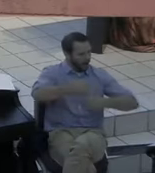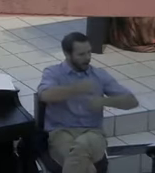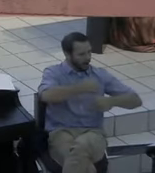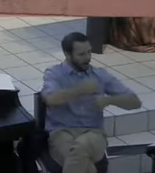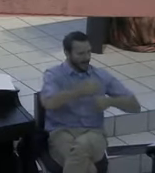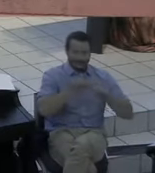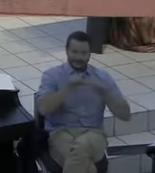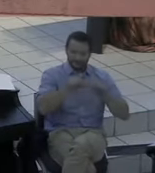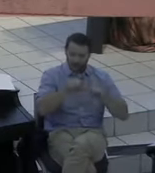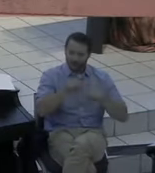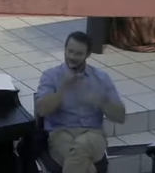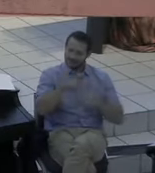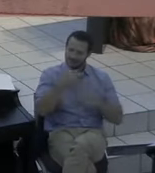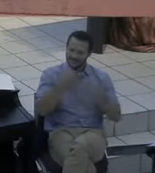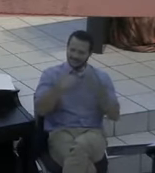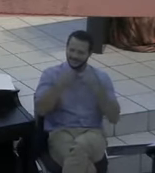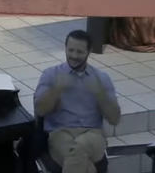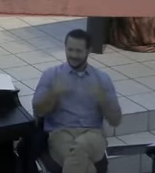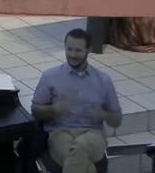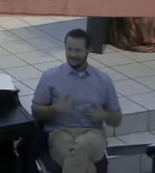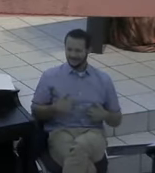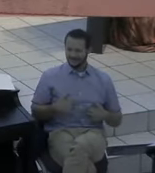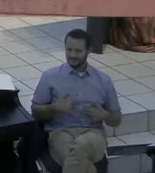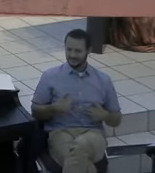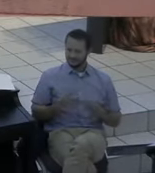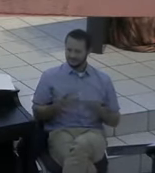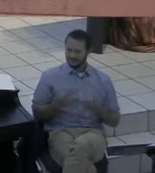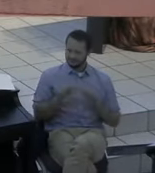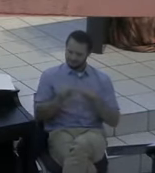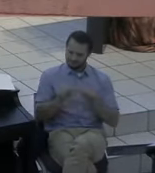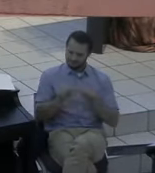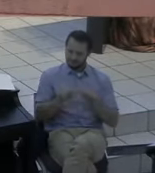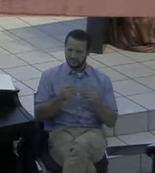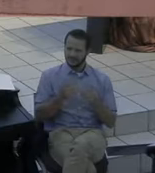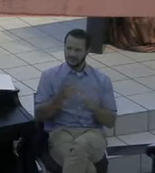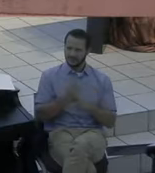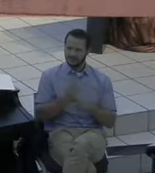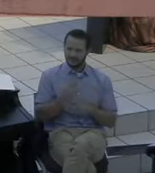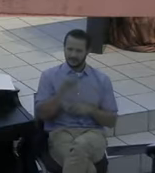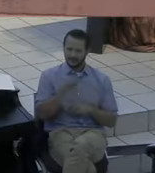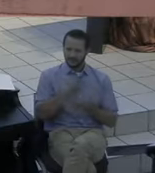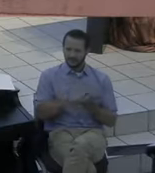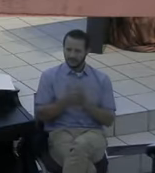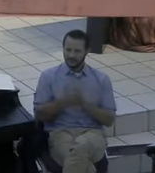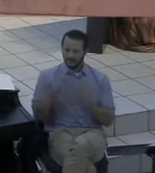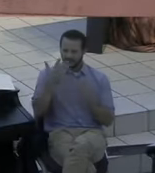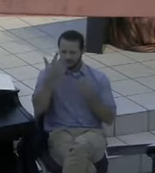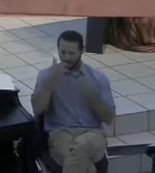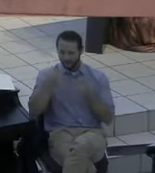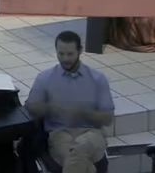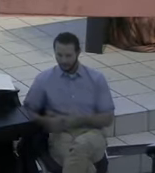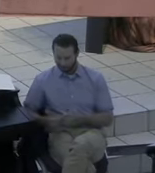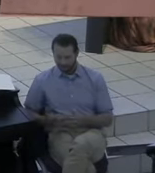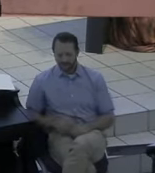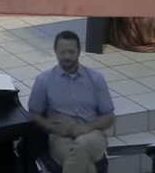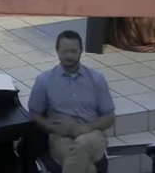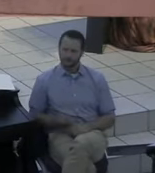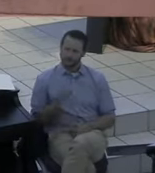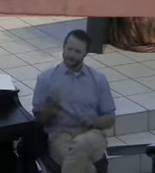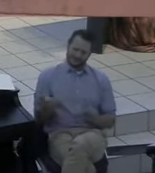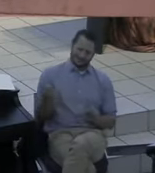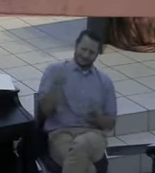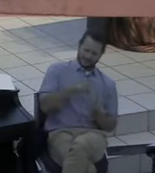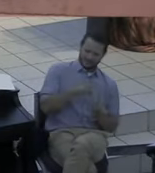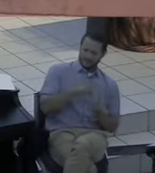of yourself and make healthy choices will be a motivator." Circling back to